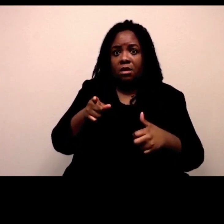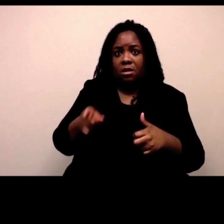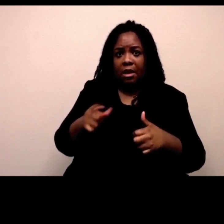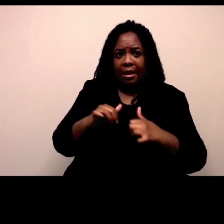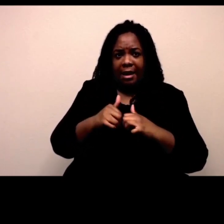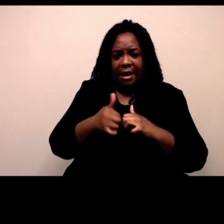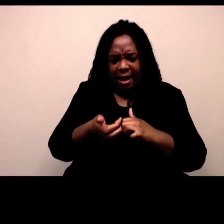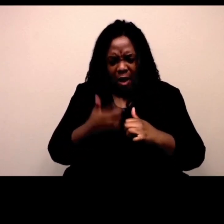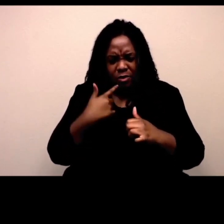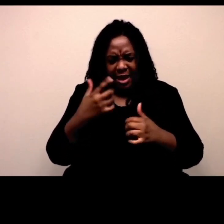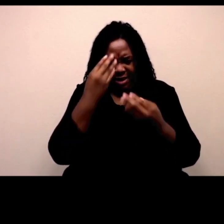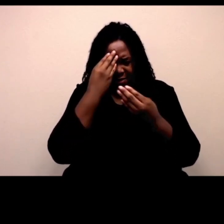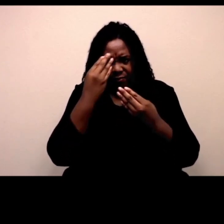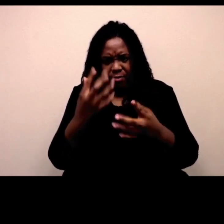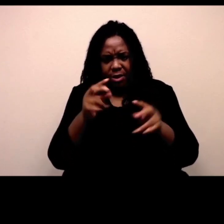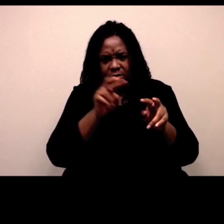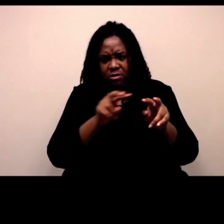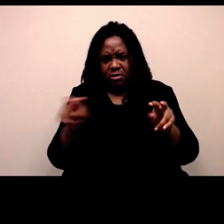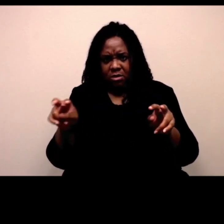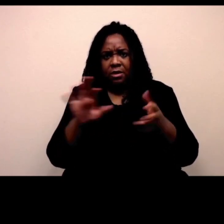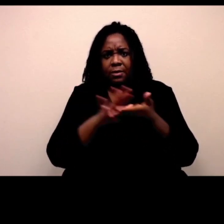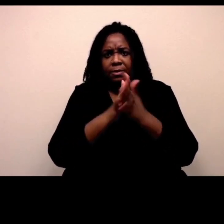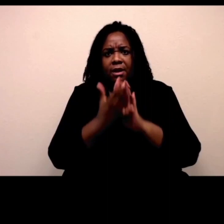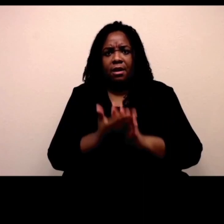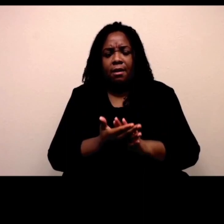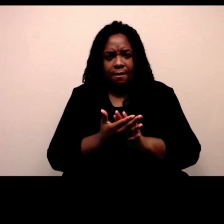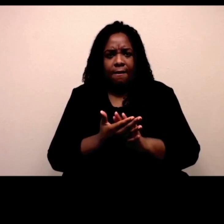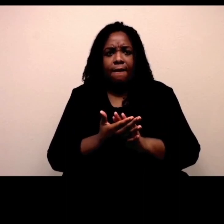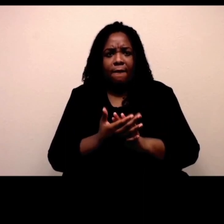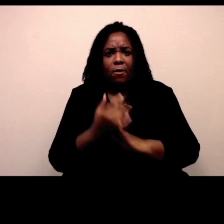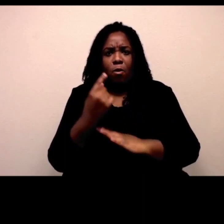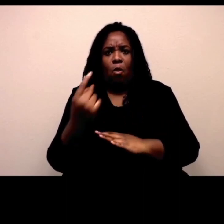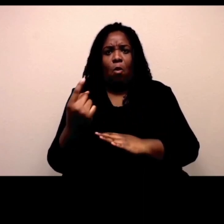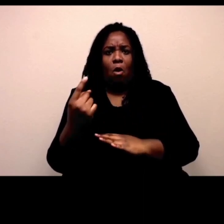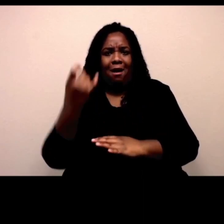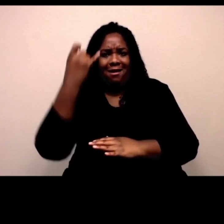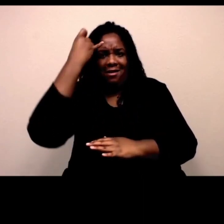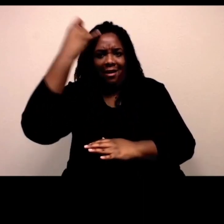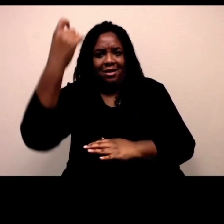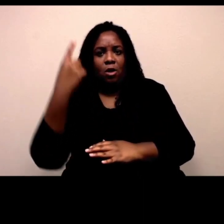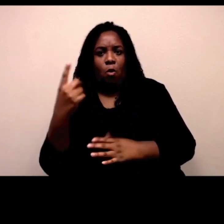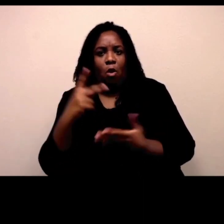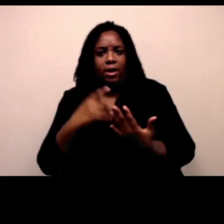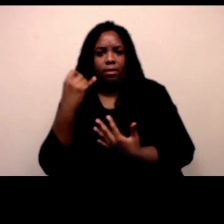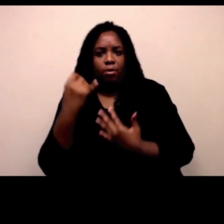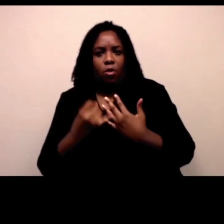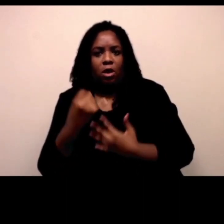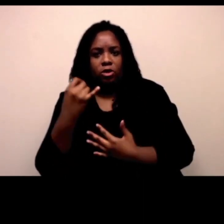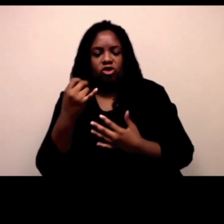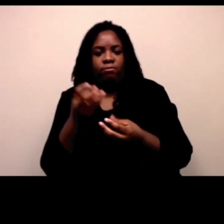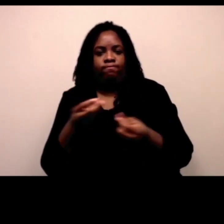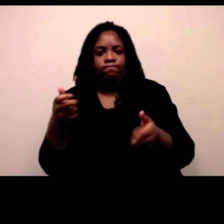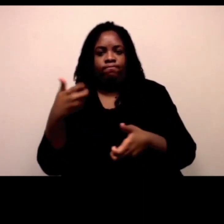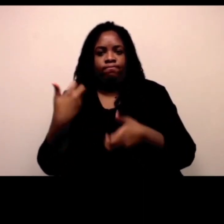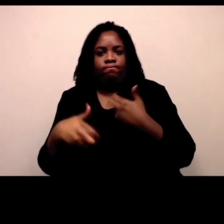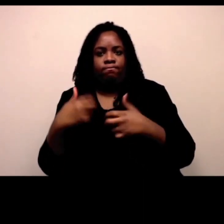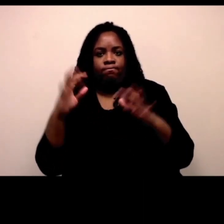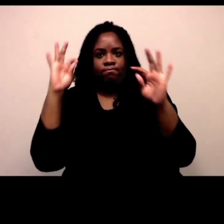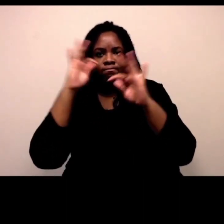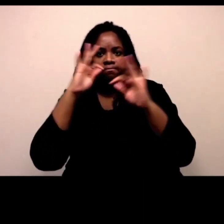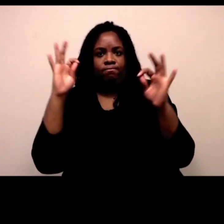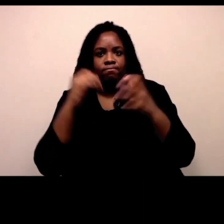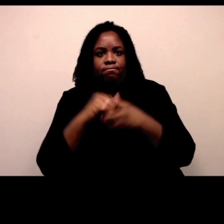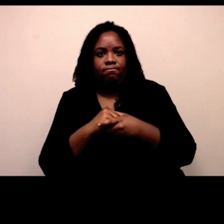the information into one singular idea or project. So, and they're like, what do you